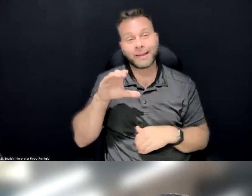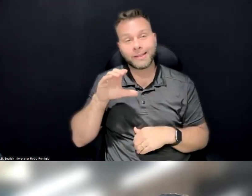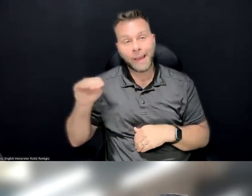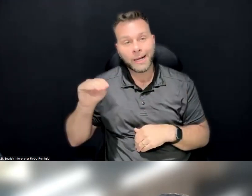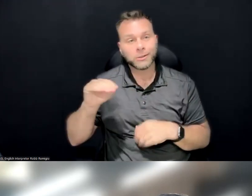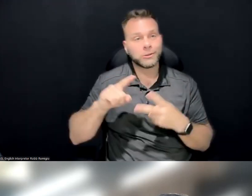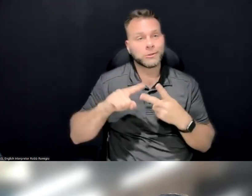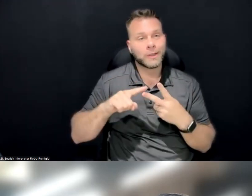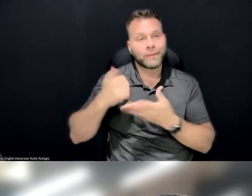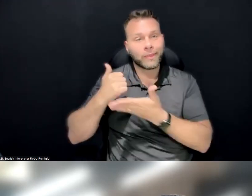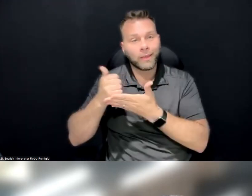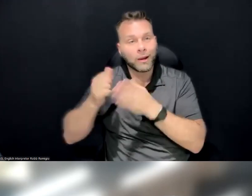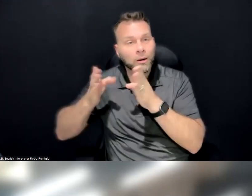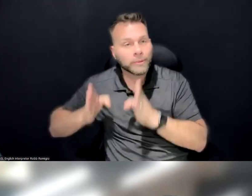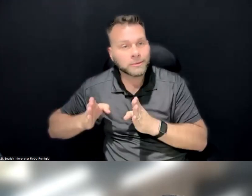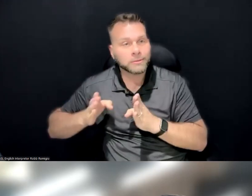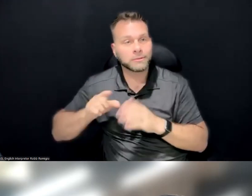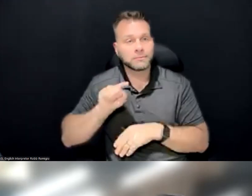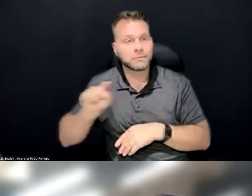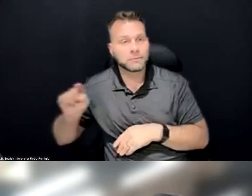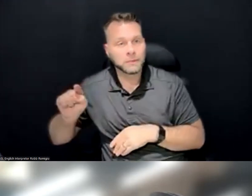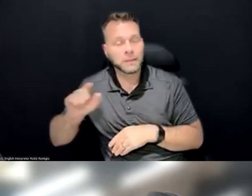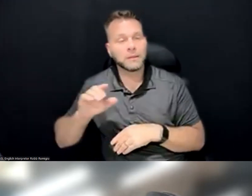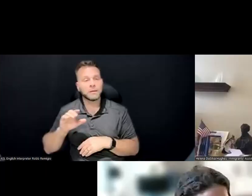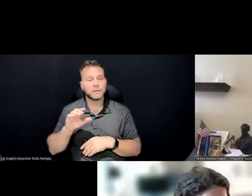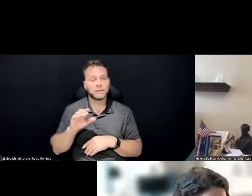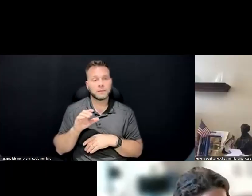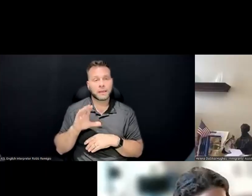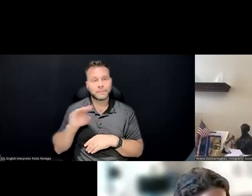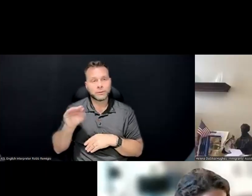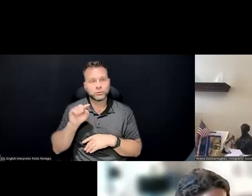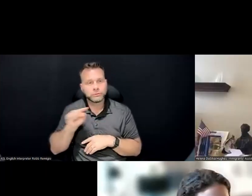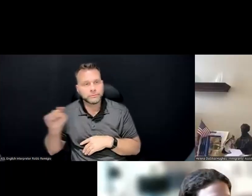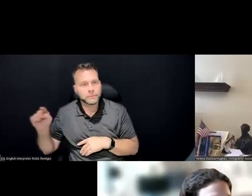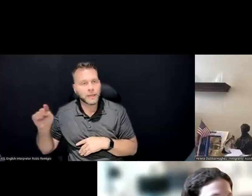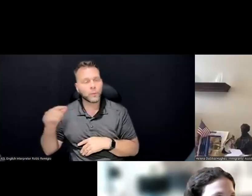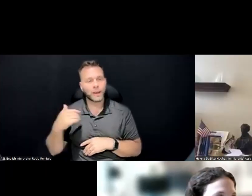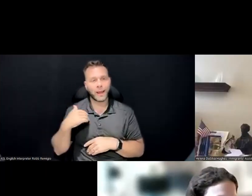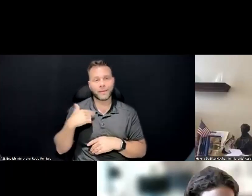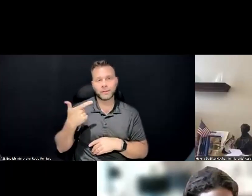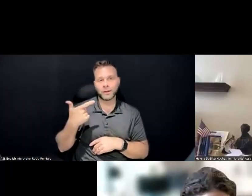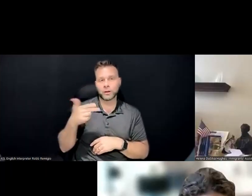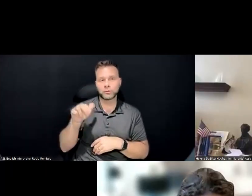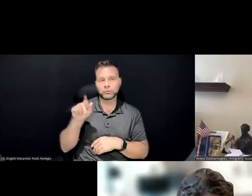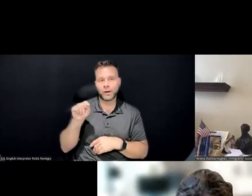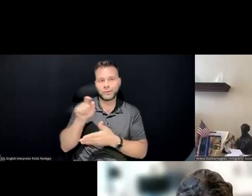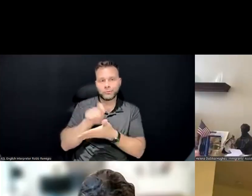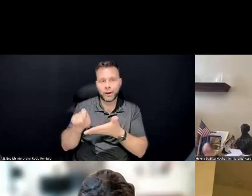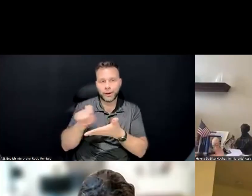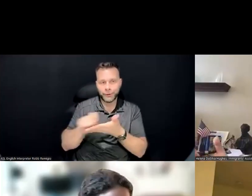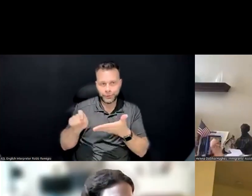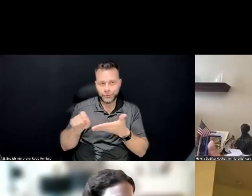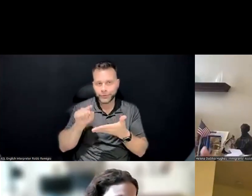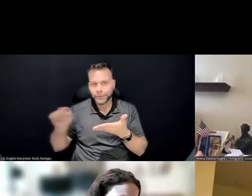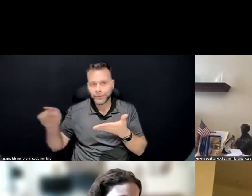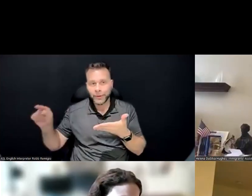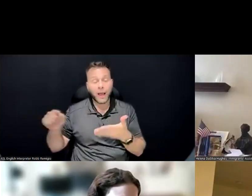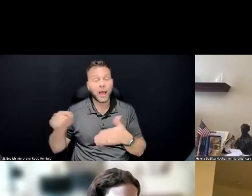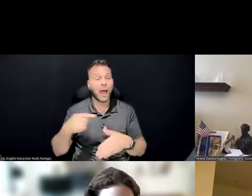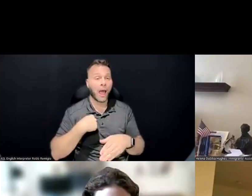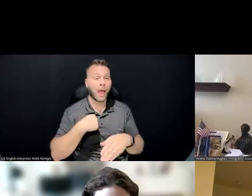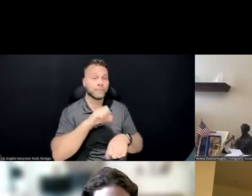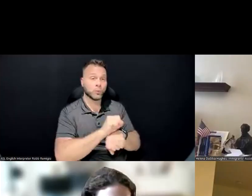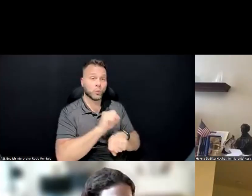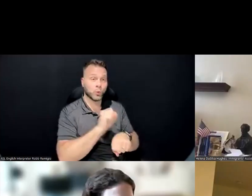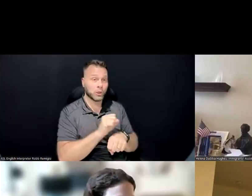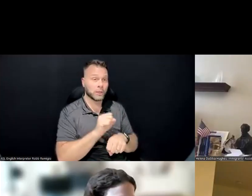have the therapists, and then of course, we got the grant writers. I have been working with the immigrant population for 41 years. I've been